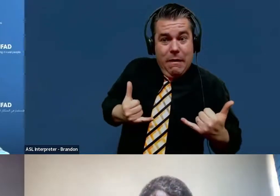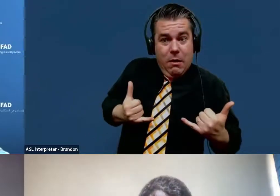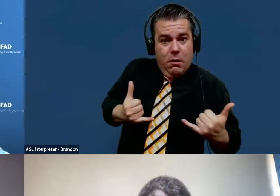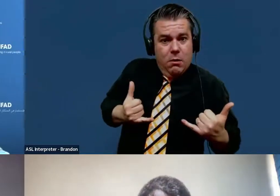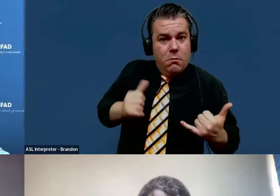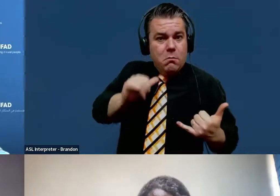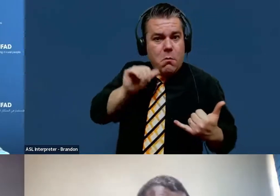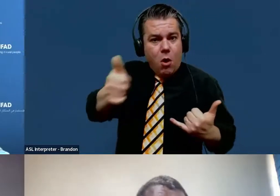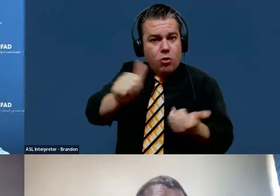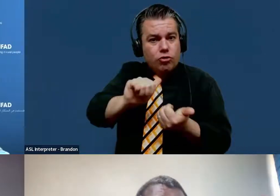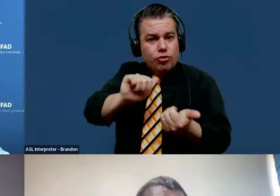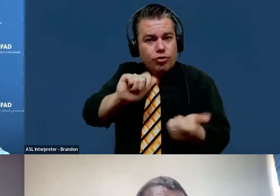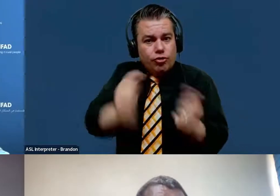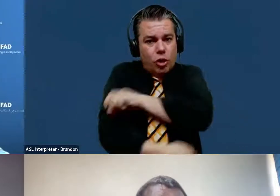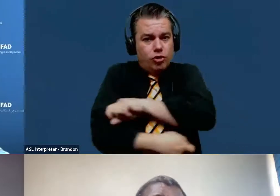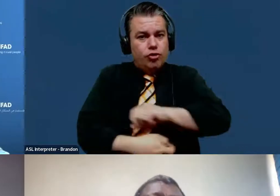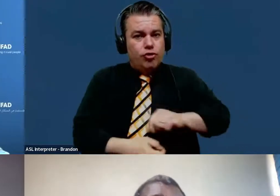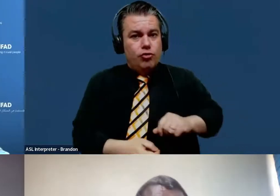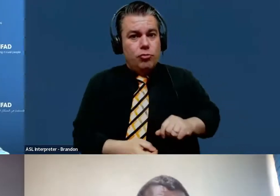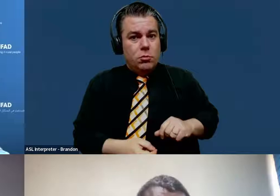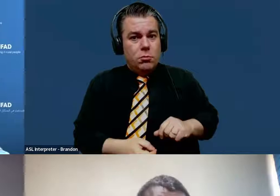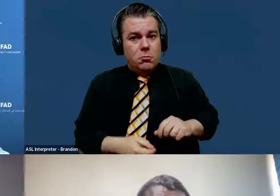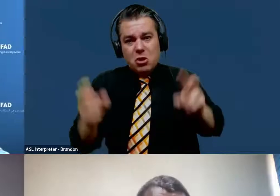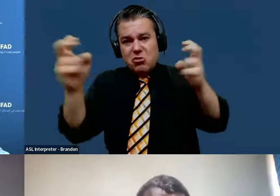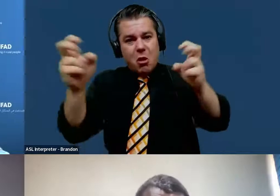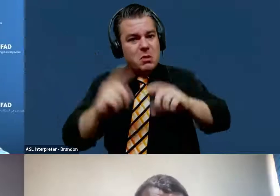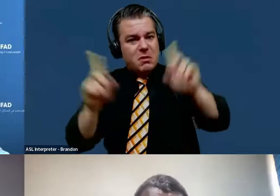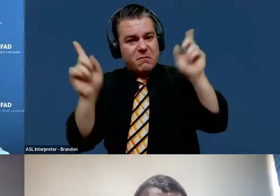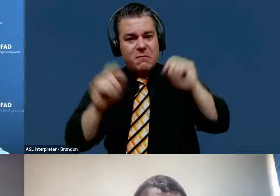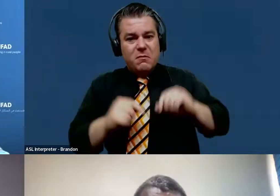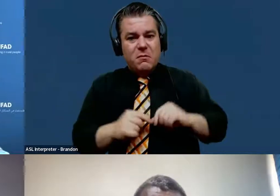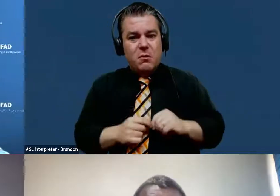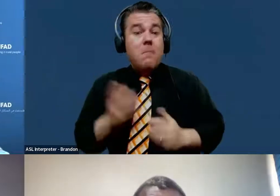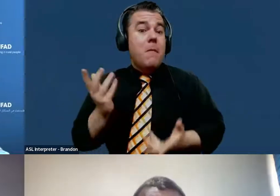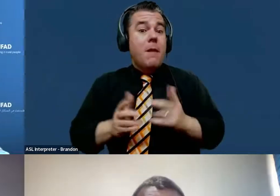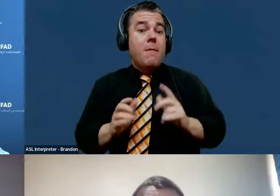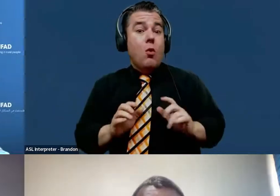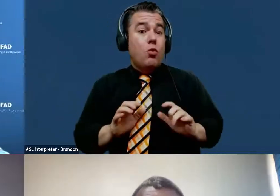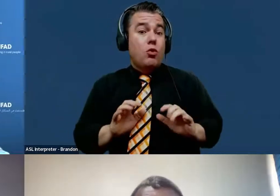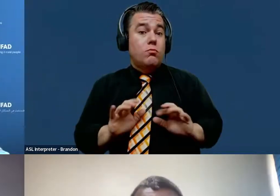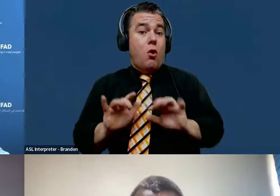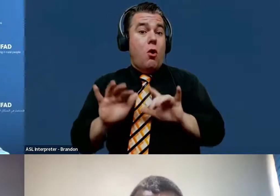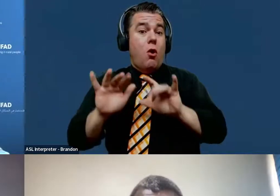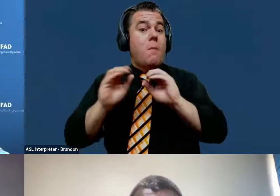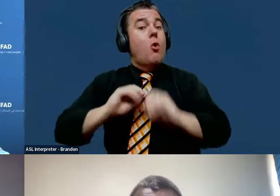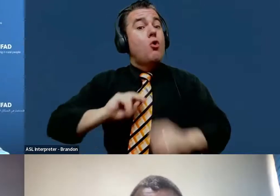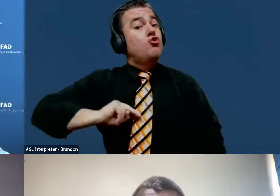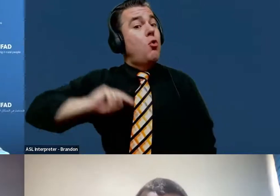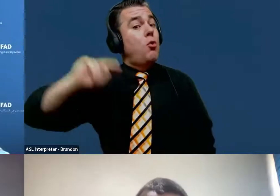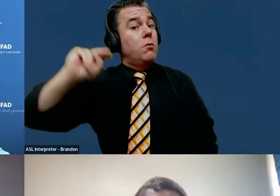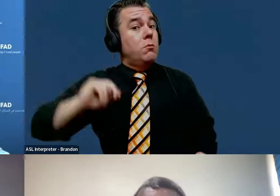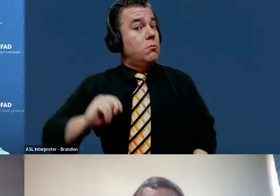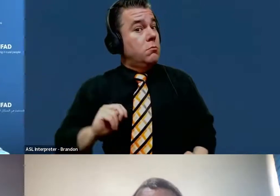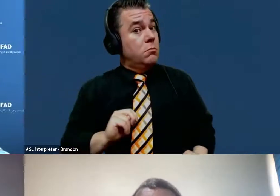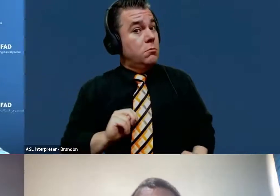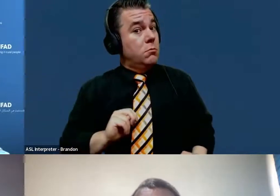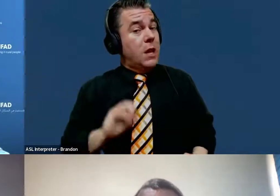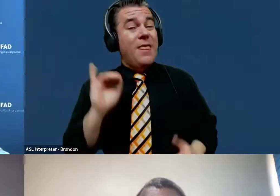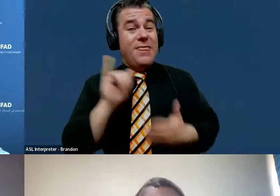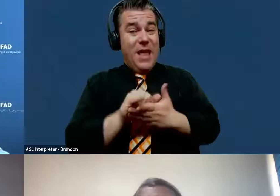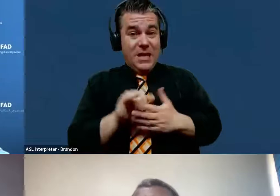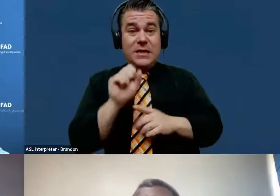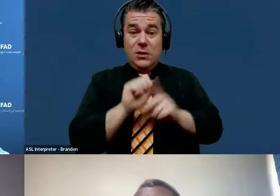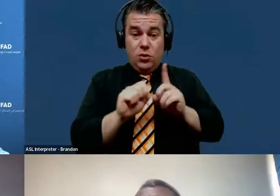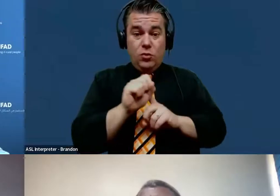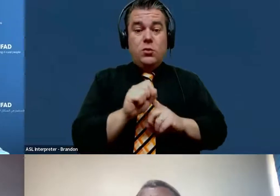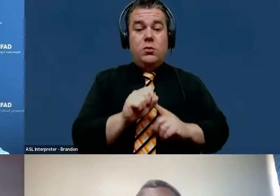tomorrow, and it may migrate towards the north. I think in this context, donors really